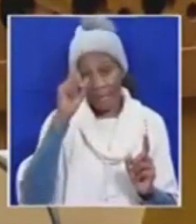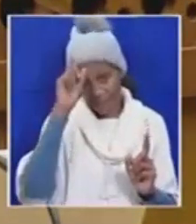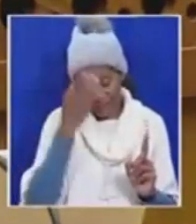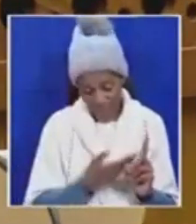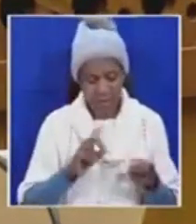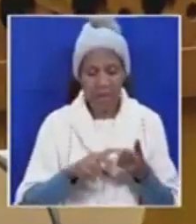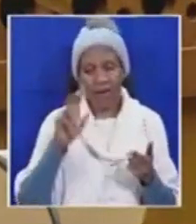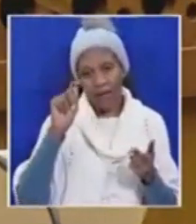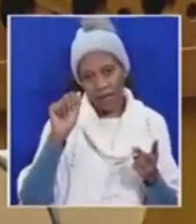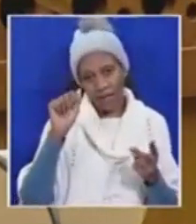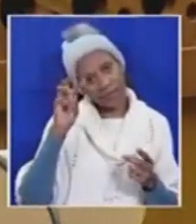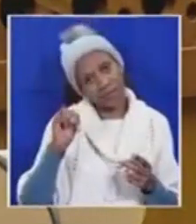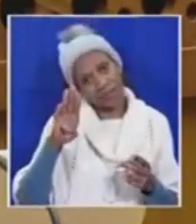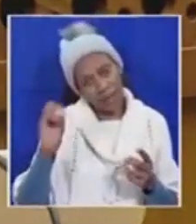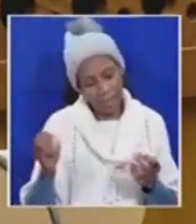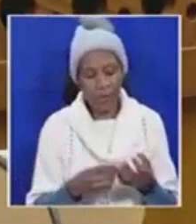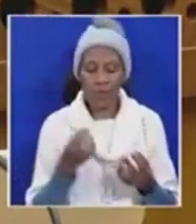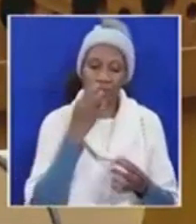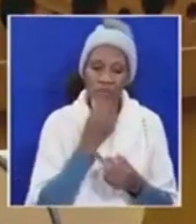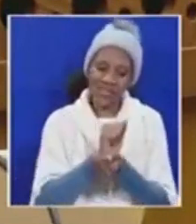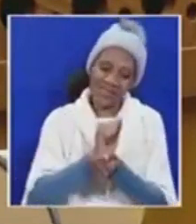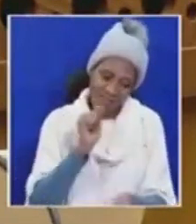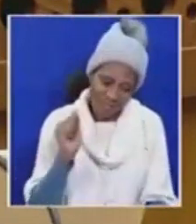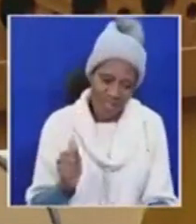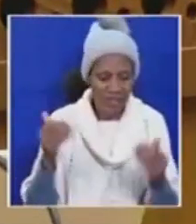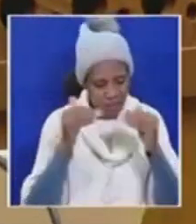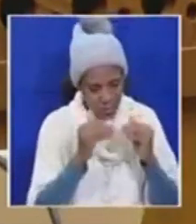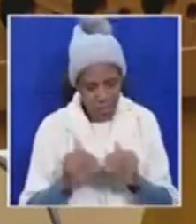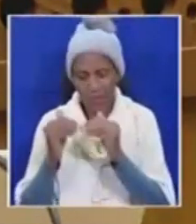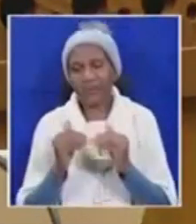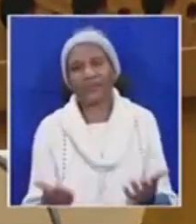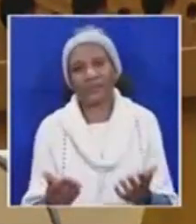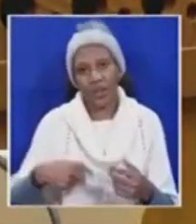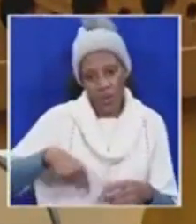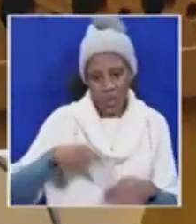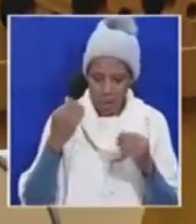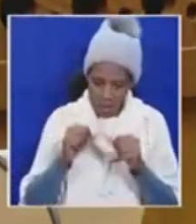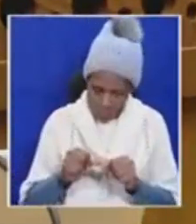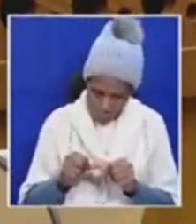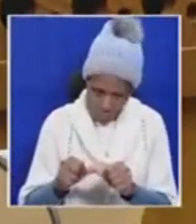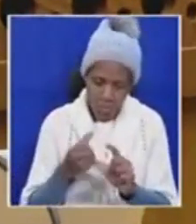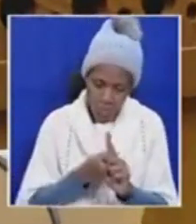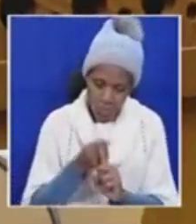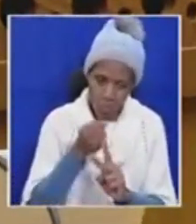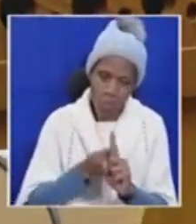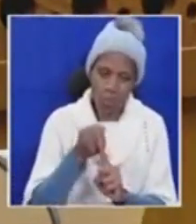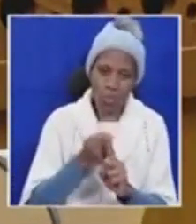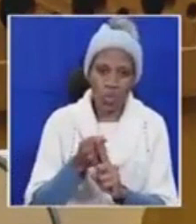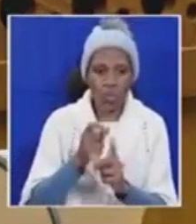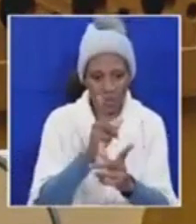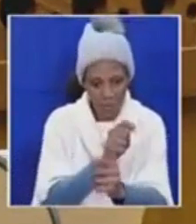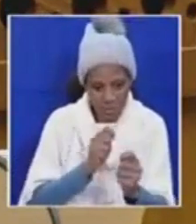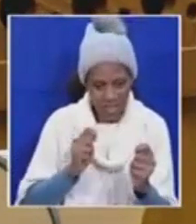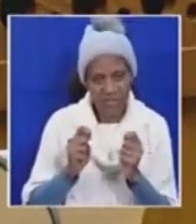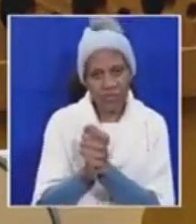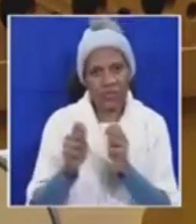of democracy and equality, order, Honourable Members. We must continue our advocacy for the transformation of the